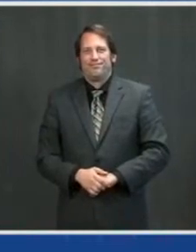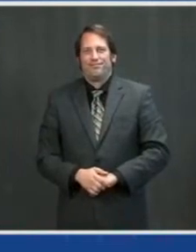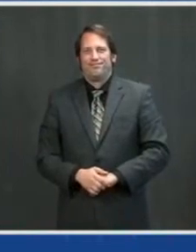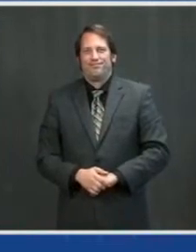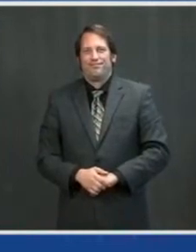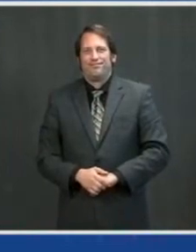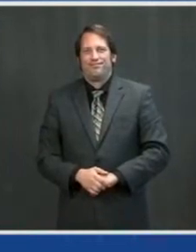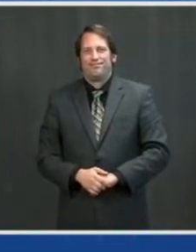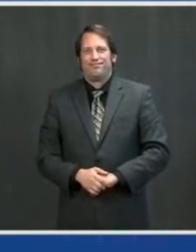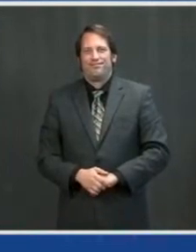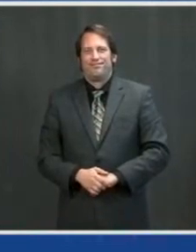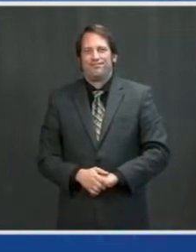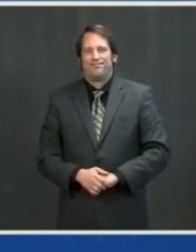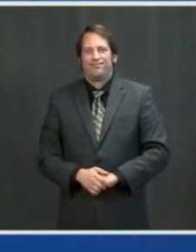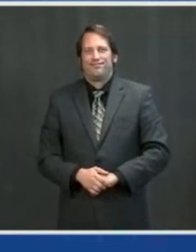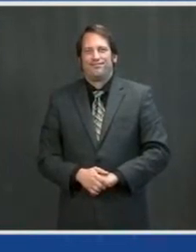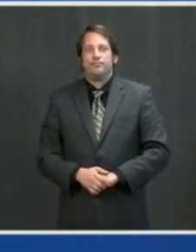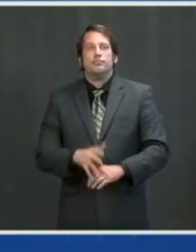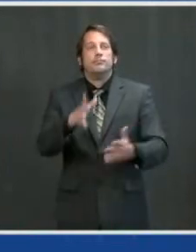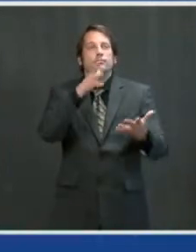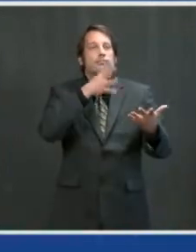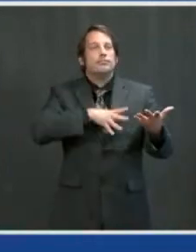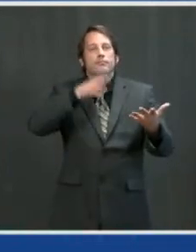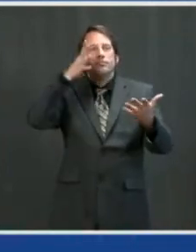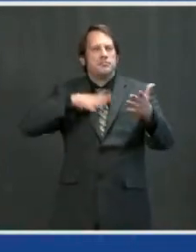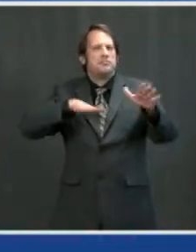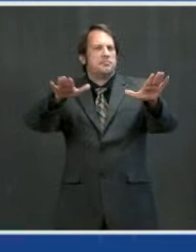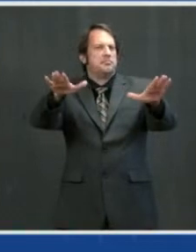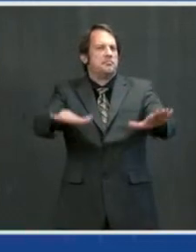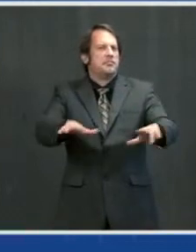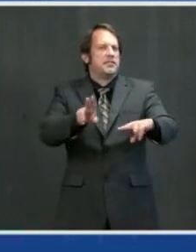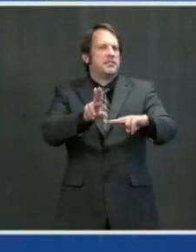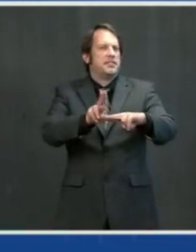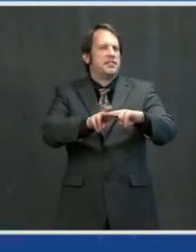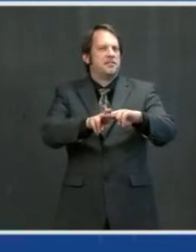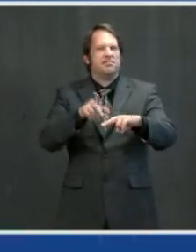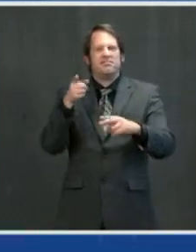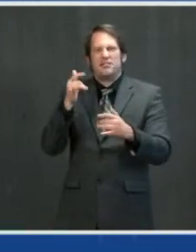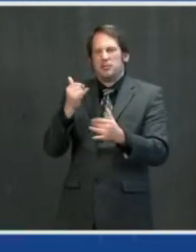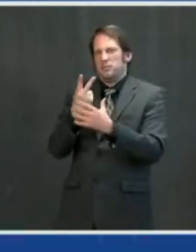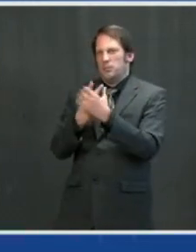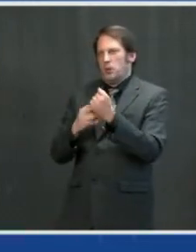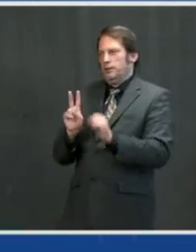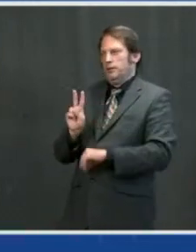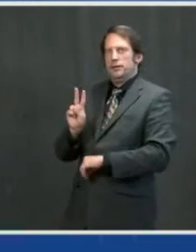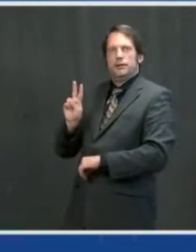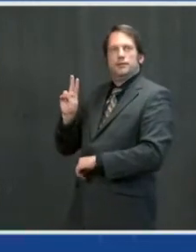Ladies and gentlemen, please remain in your seats until the President, the Prime Minister, and delegations have departed.